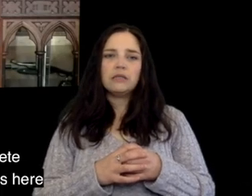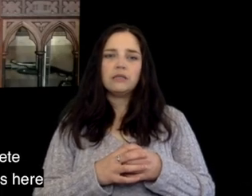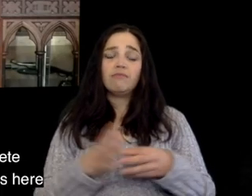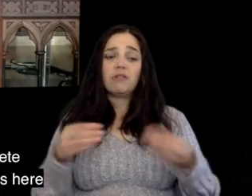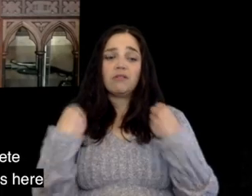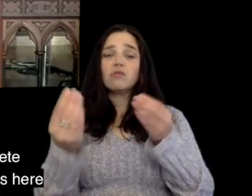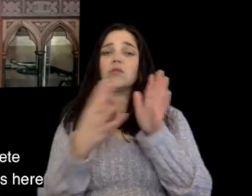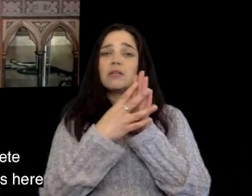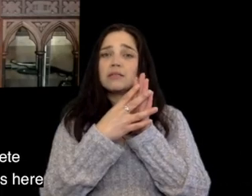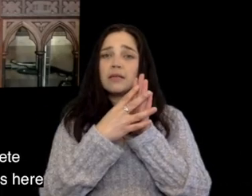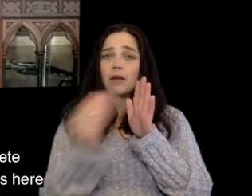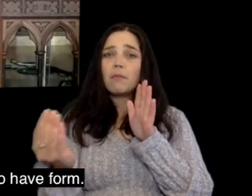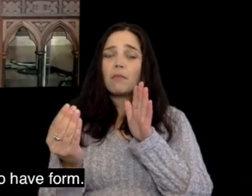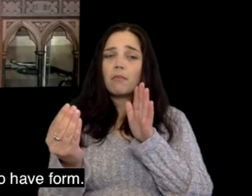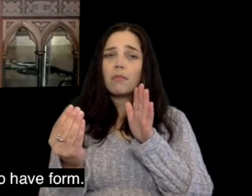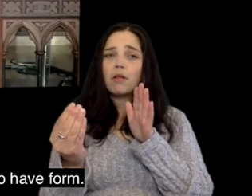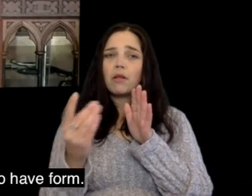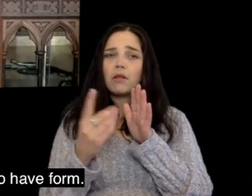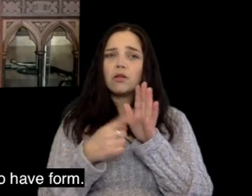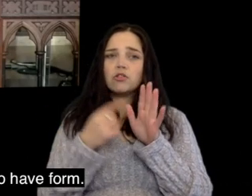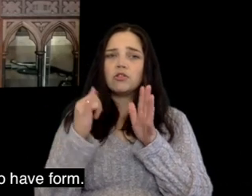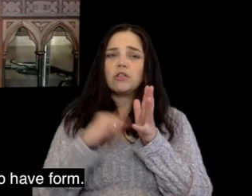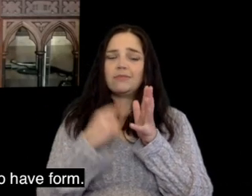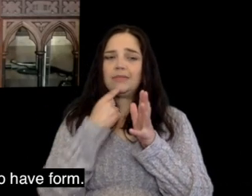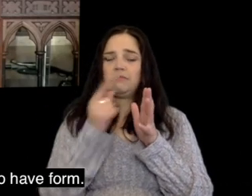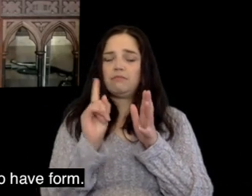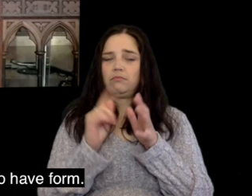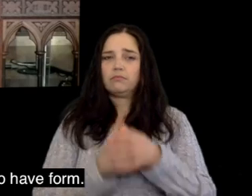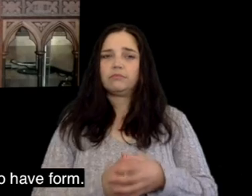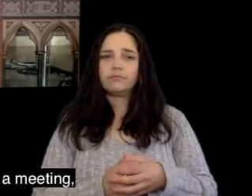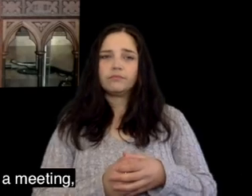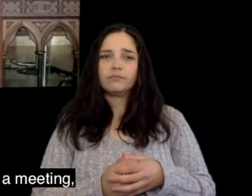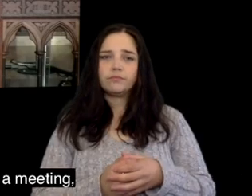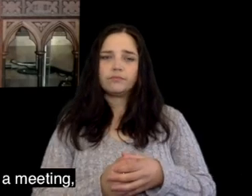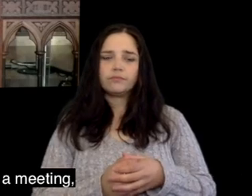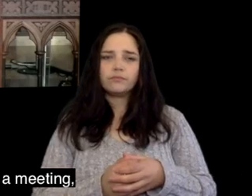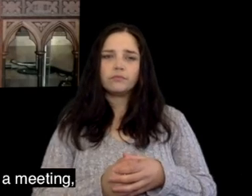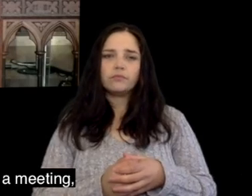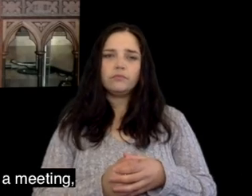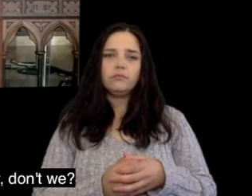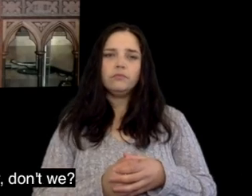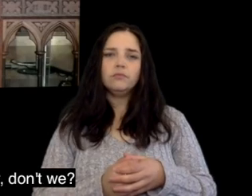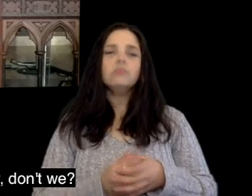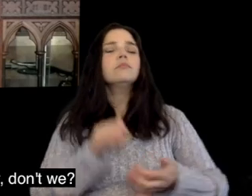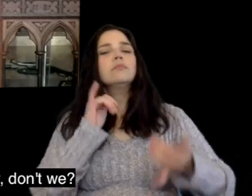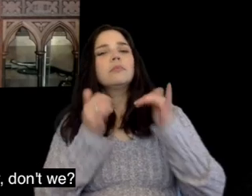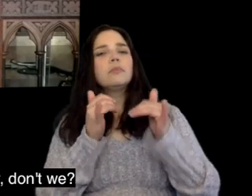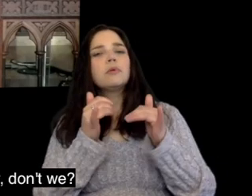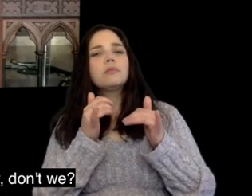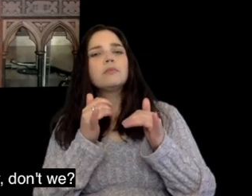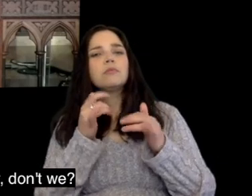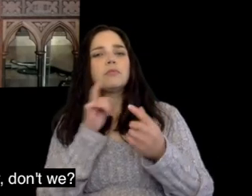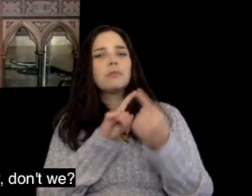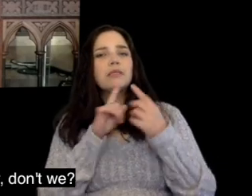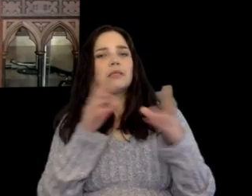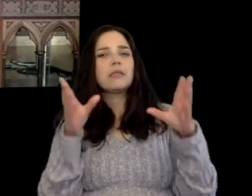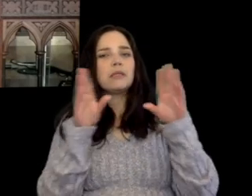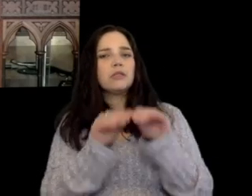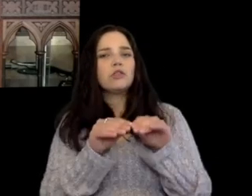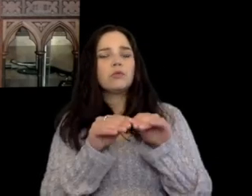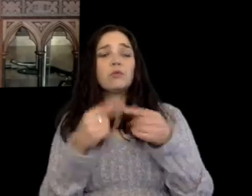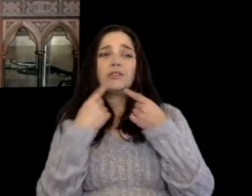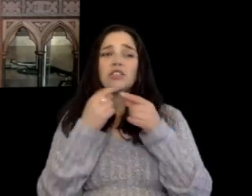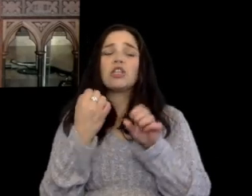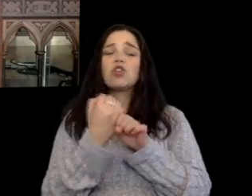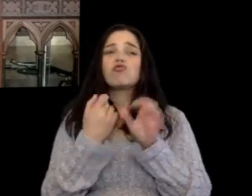If I give you a concrete example of what James says here when he says words need to have form. Sometimes when we close a meeting, we say